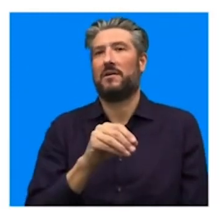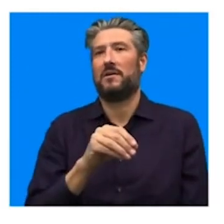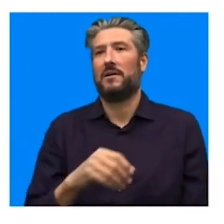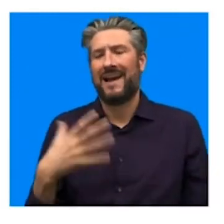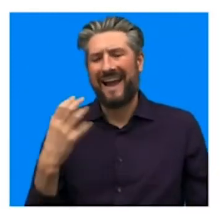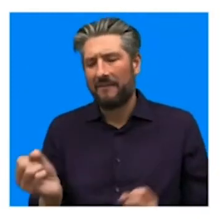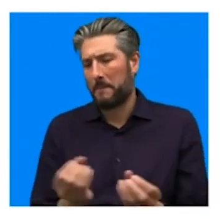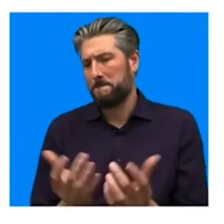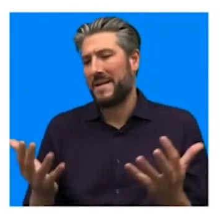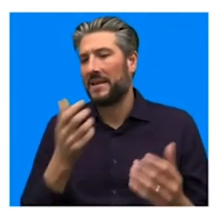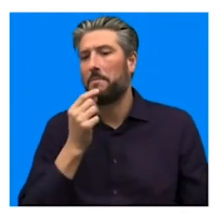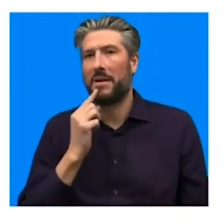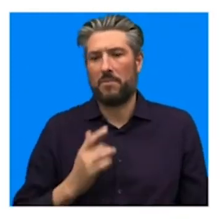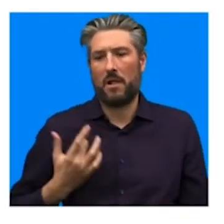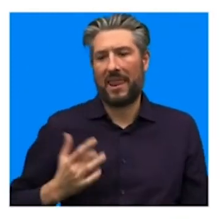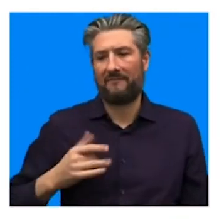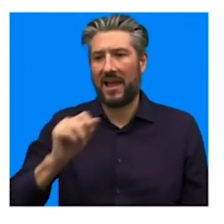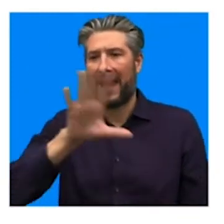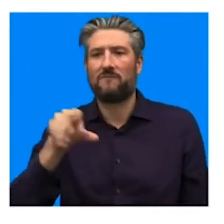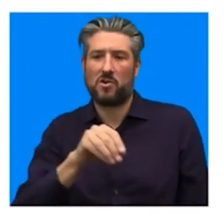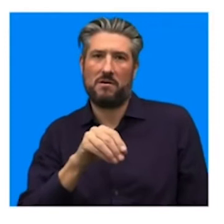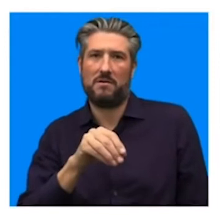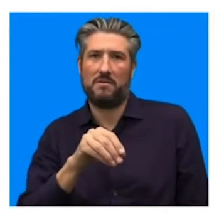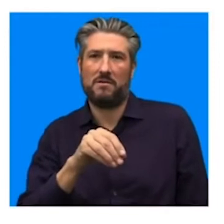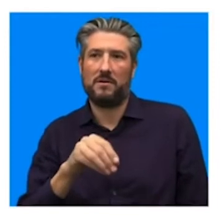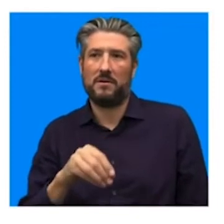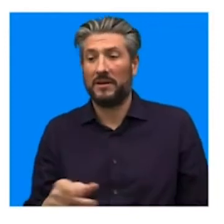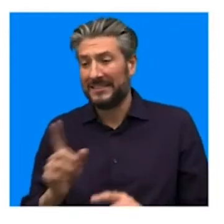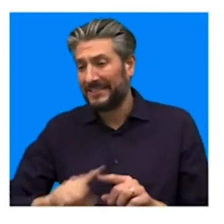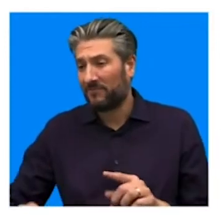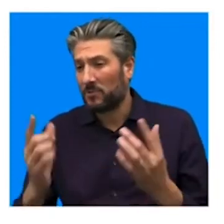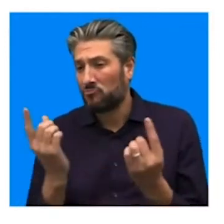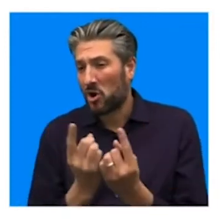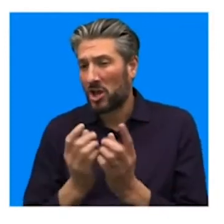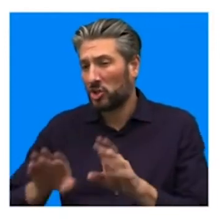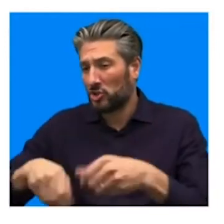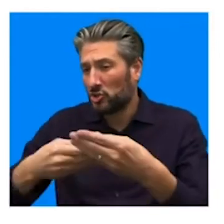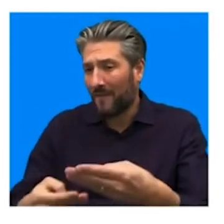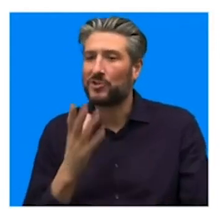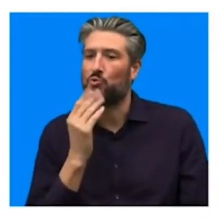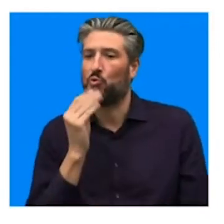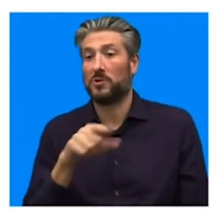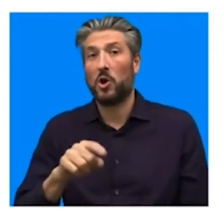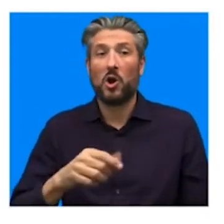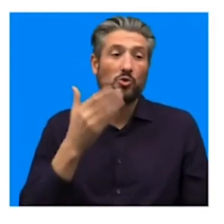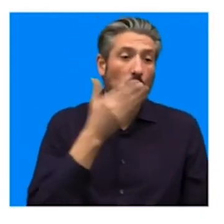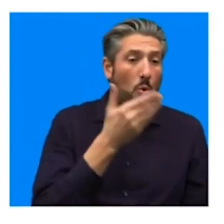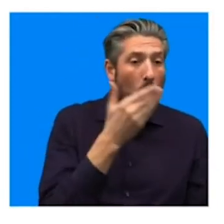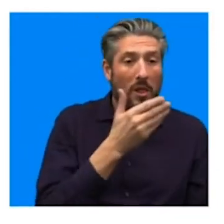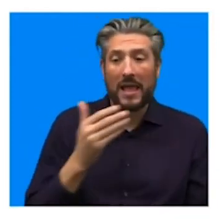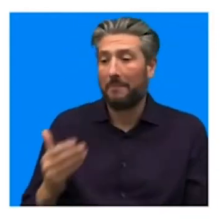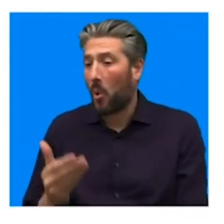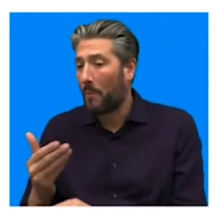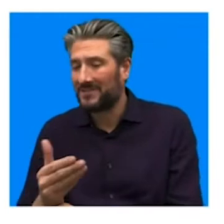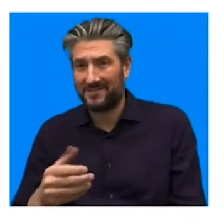living in Africa, and they use products and services. They go to school, so there's education, there's employment, there's everything and anything you can